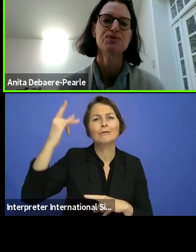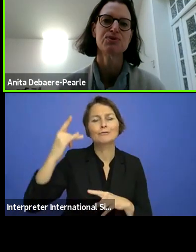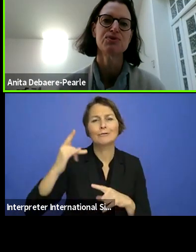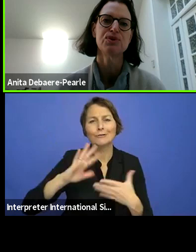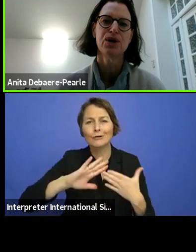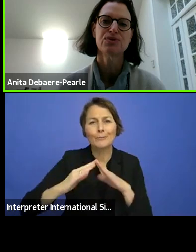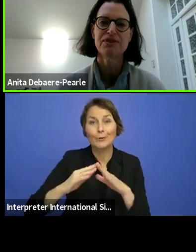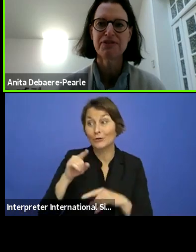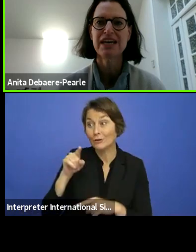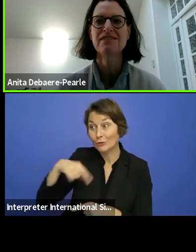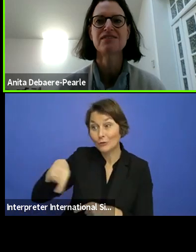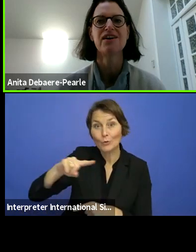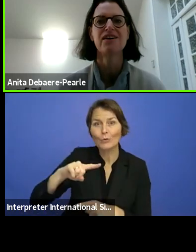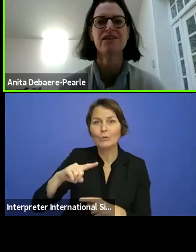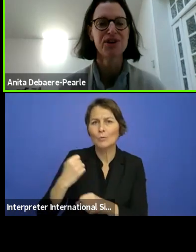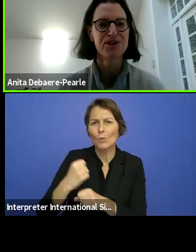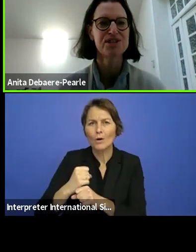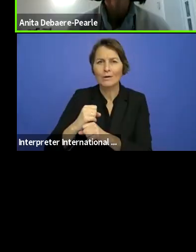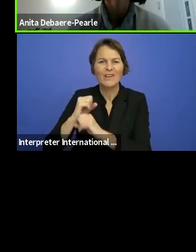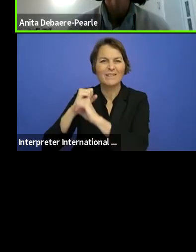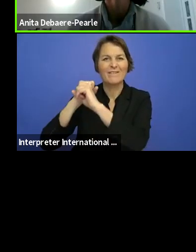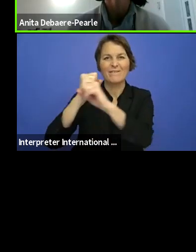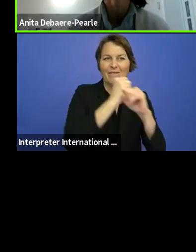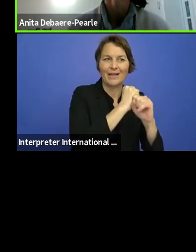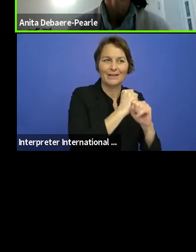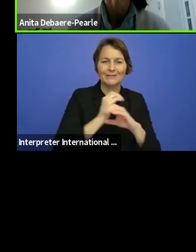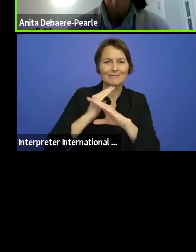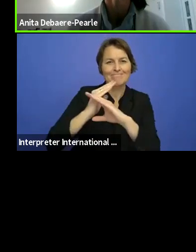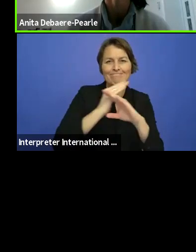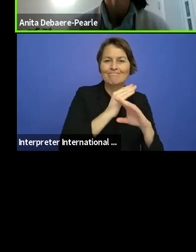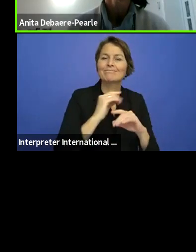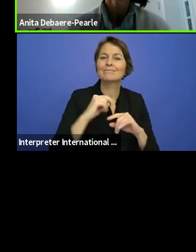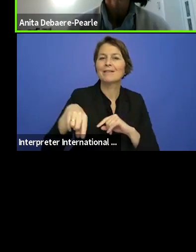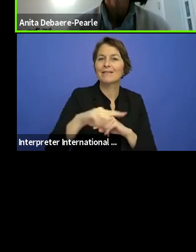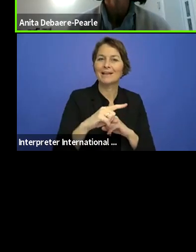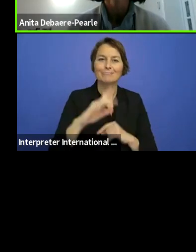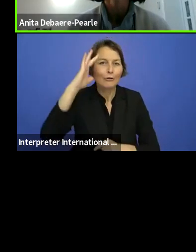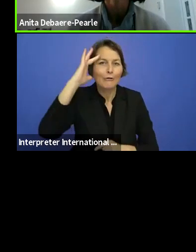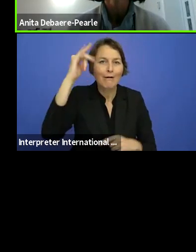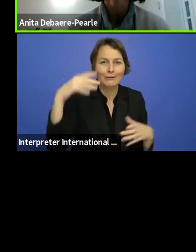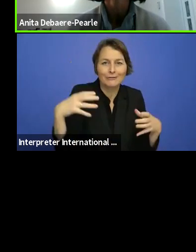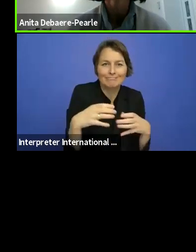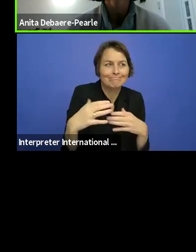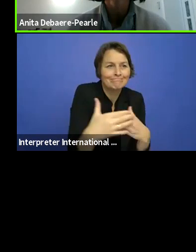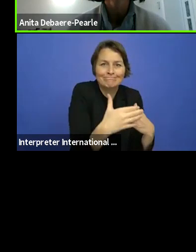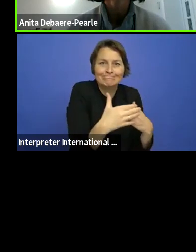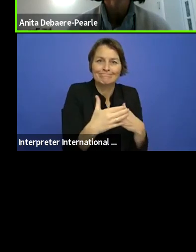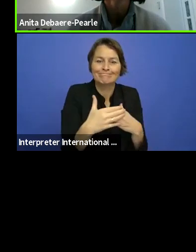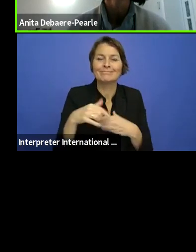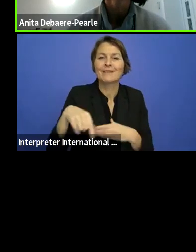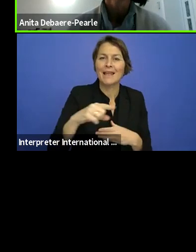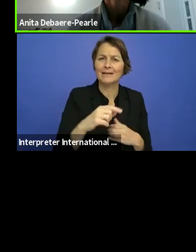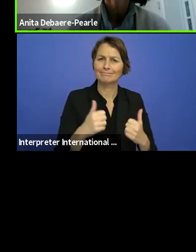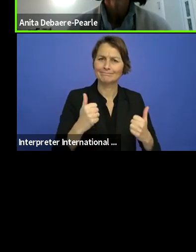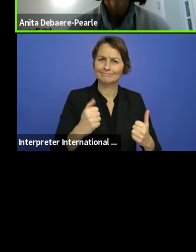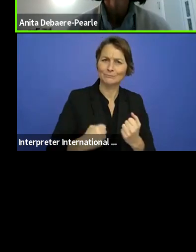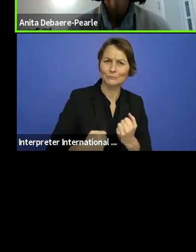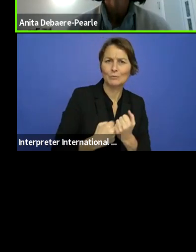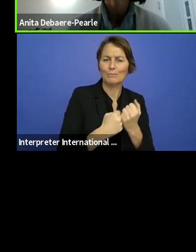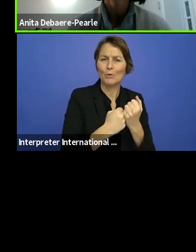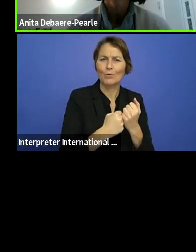you do to defend the culture sector, to defend also a good support